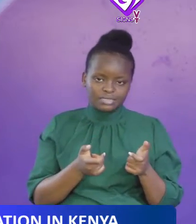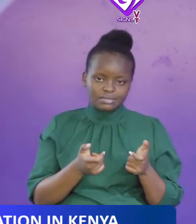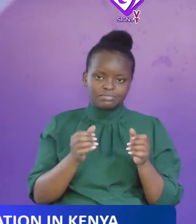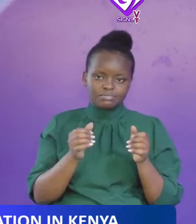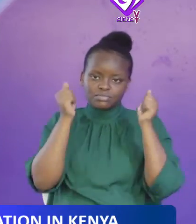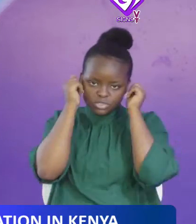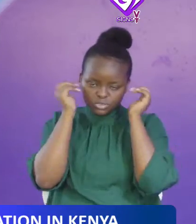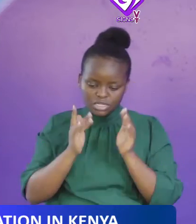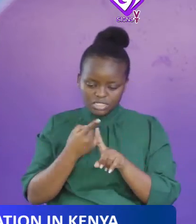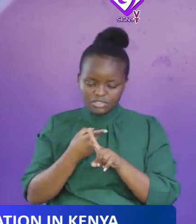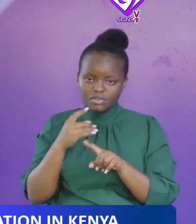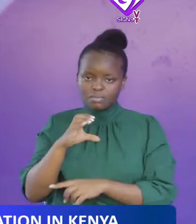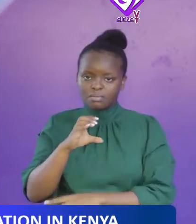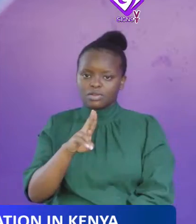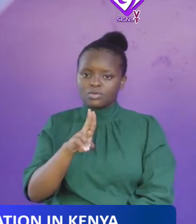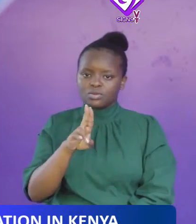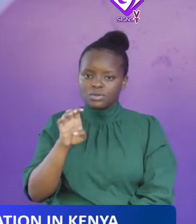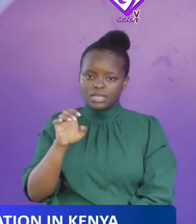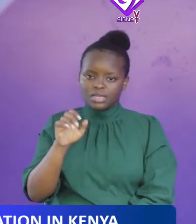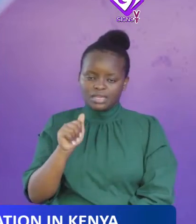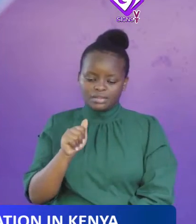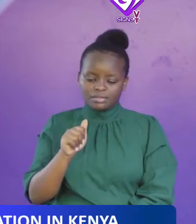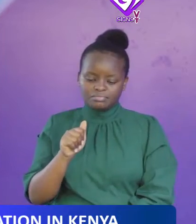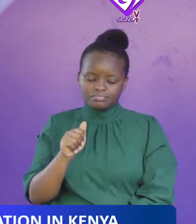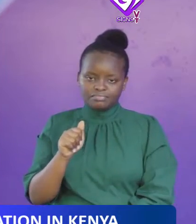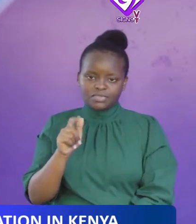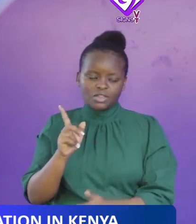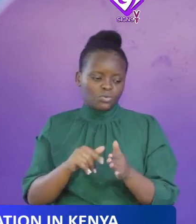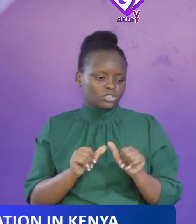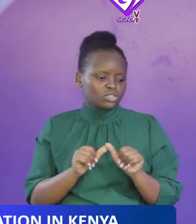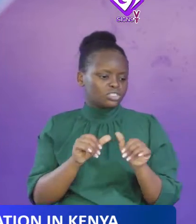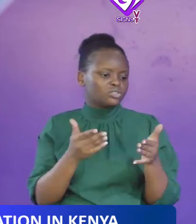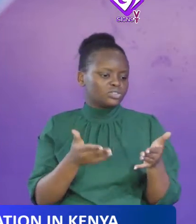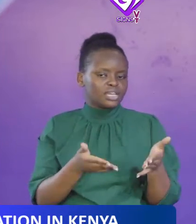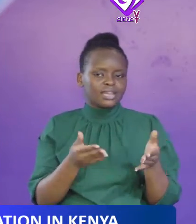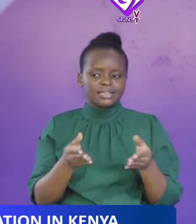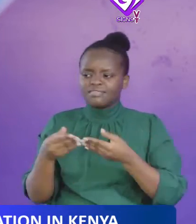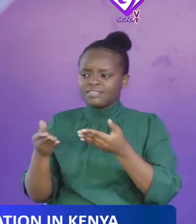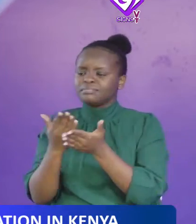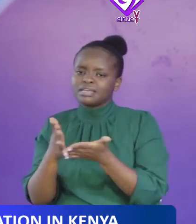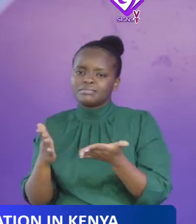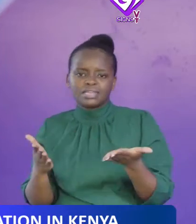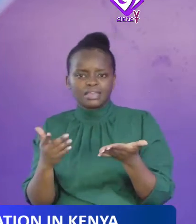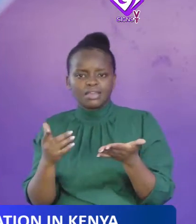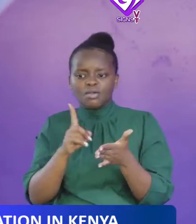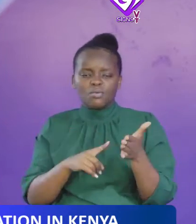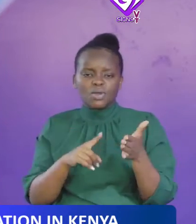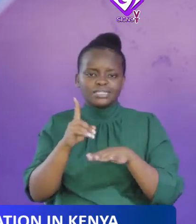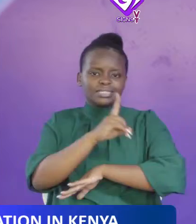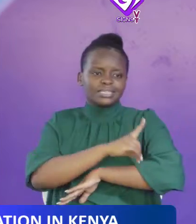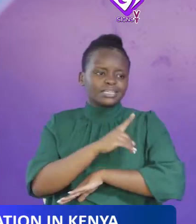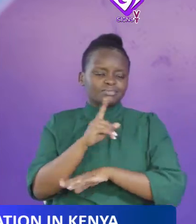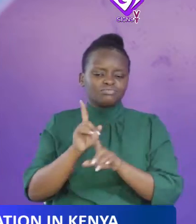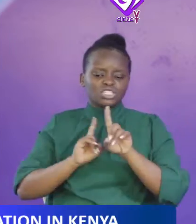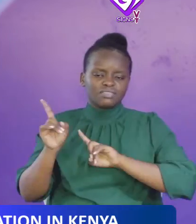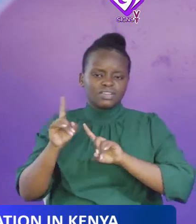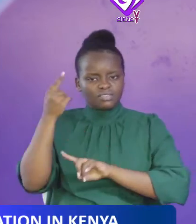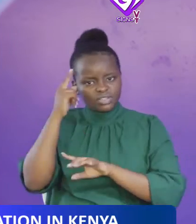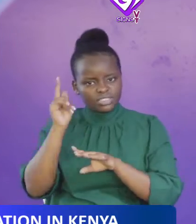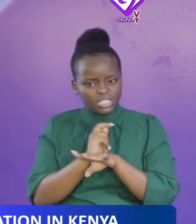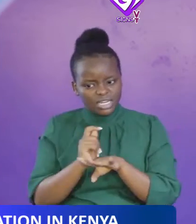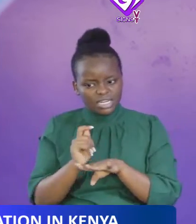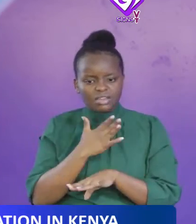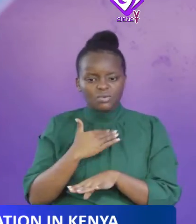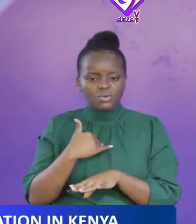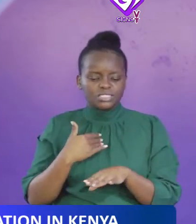from Kwea and take them through what goes on here. Give them something. Maybe one day you've traveled to the US for some training and you want them to